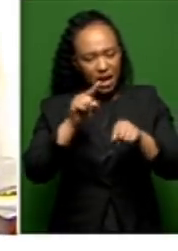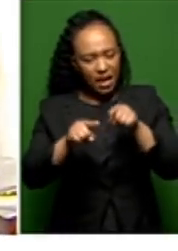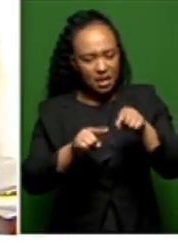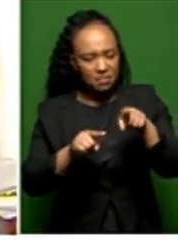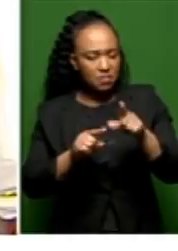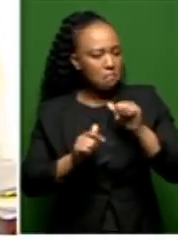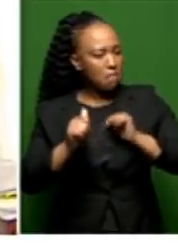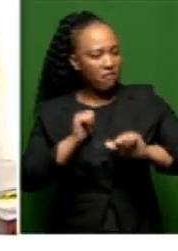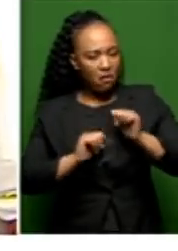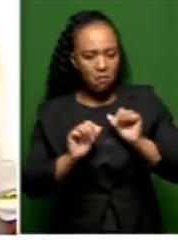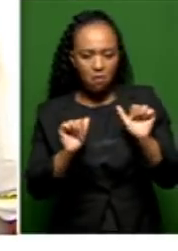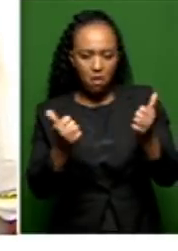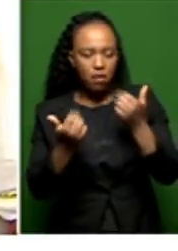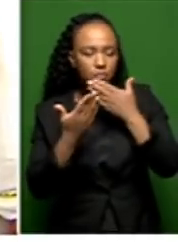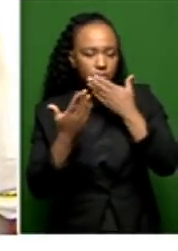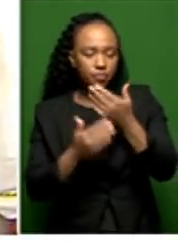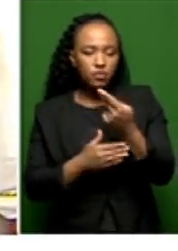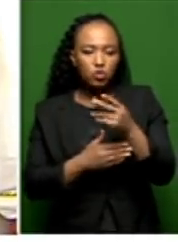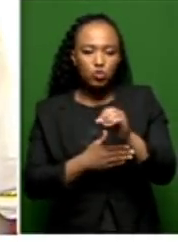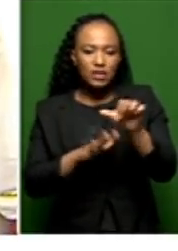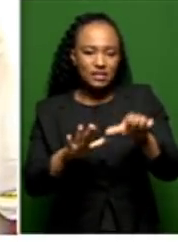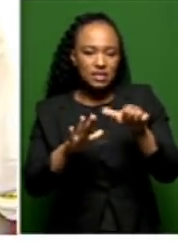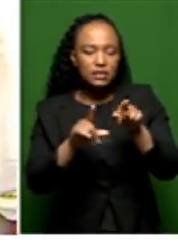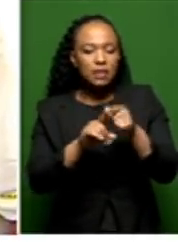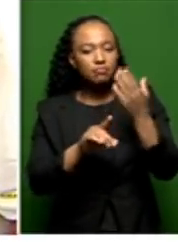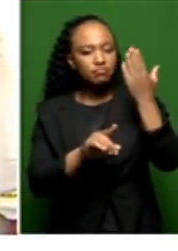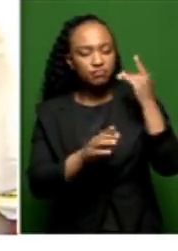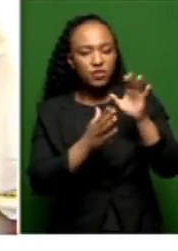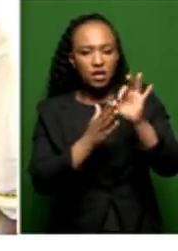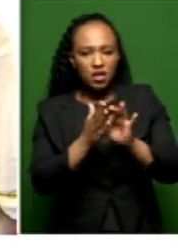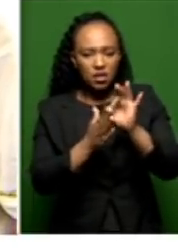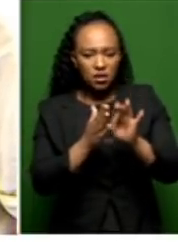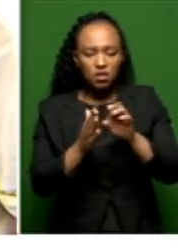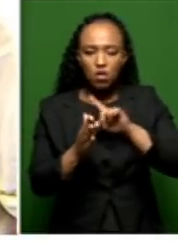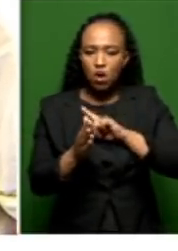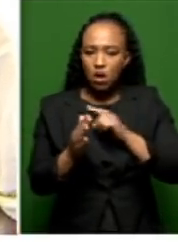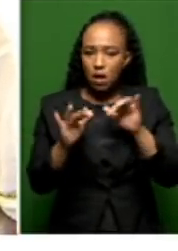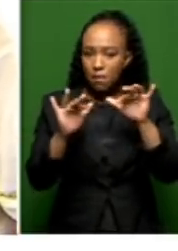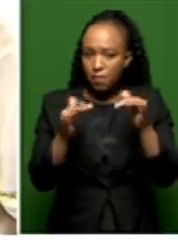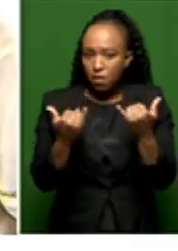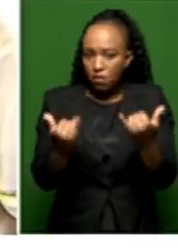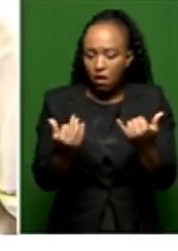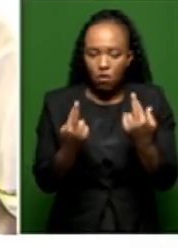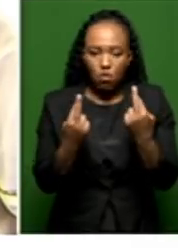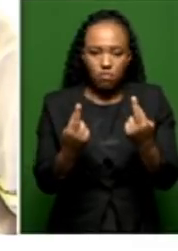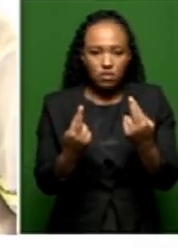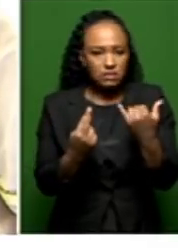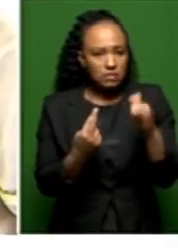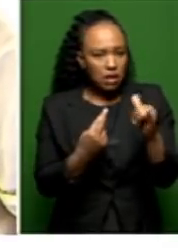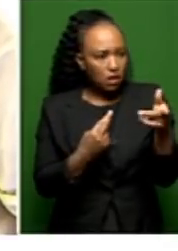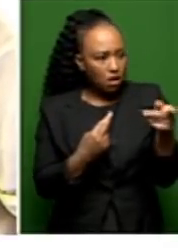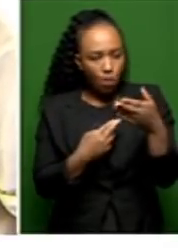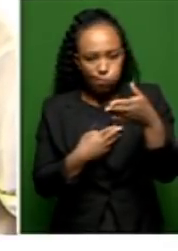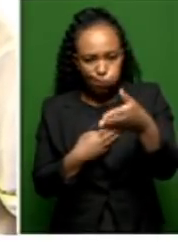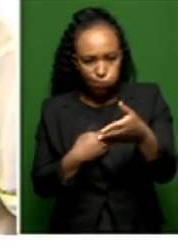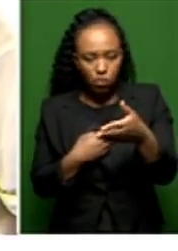perform that well in 2016 and previous elections, and people were hoping that because you are still there, you